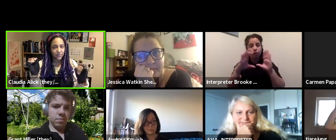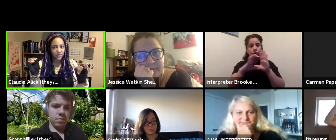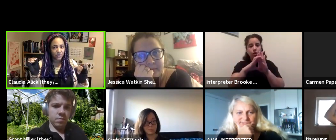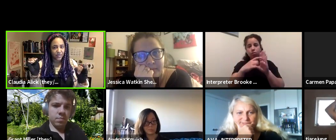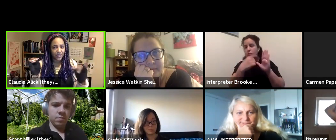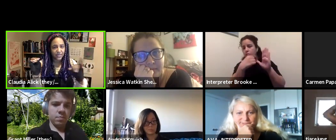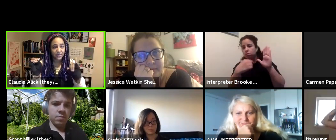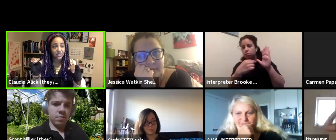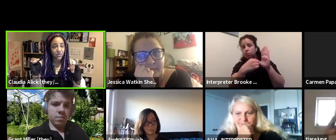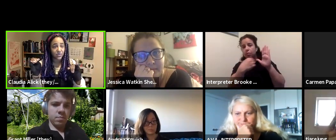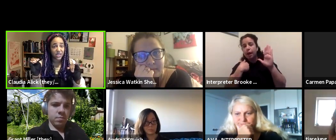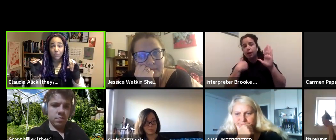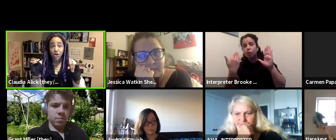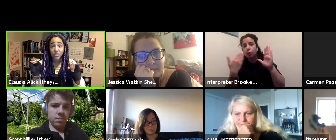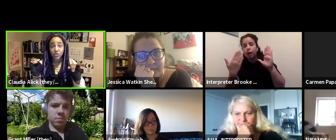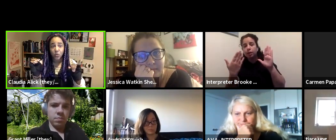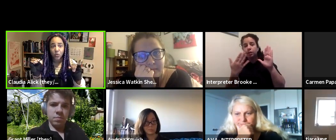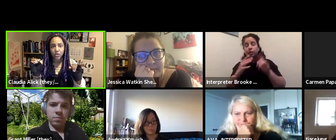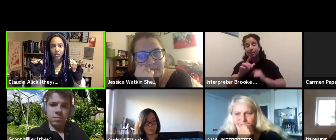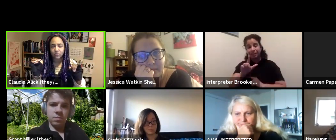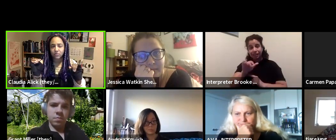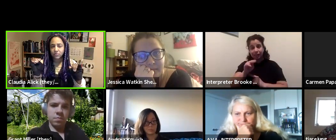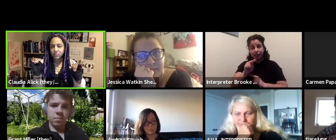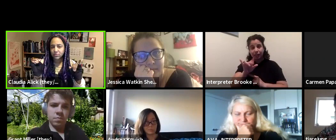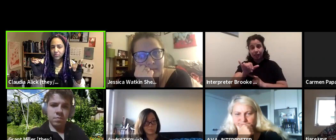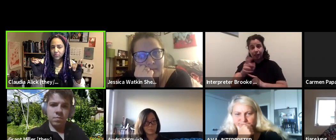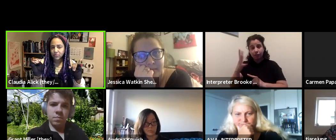Lindsay had been doing that. Does Lindsay want to take a moment, or